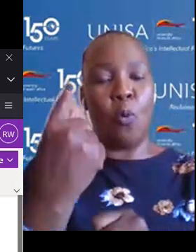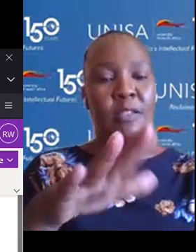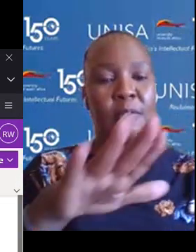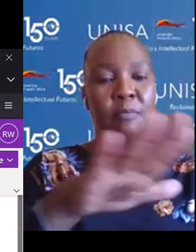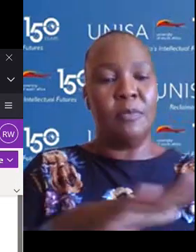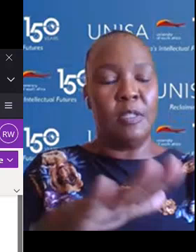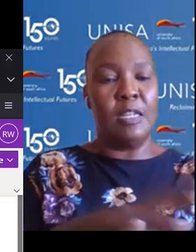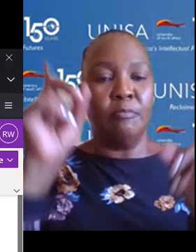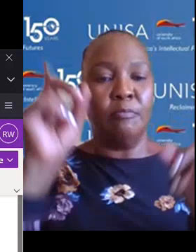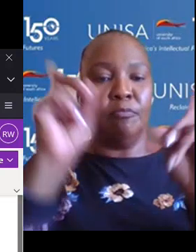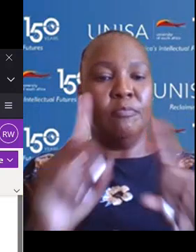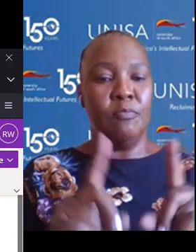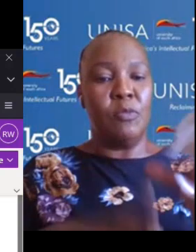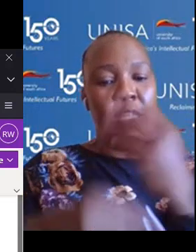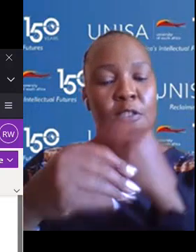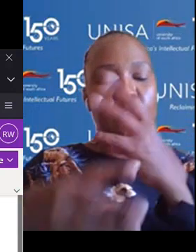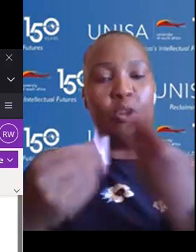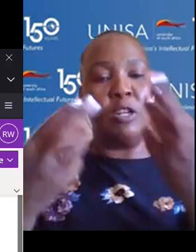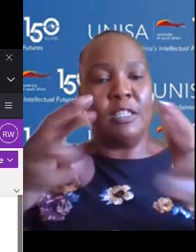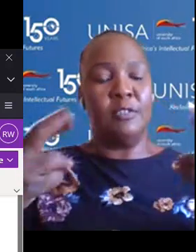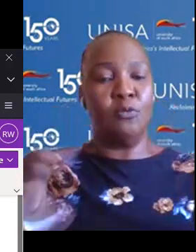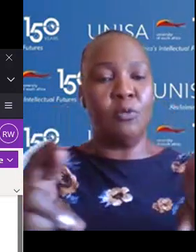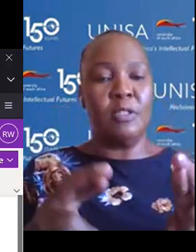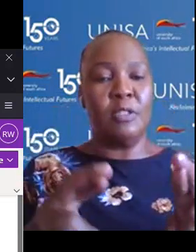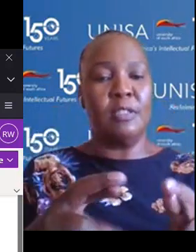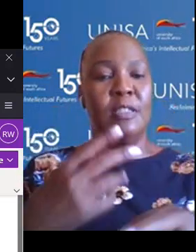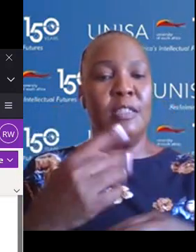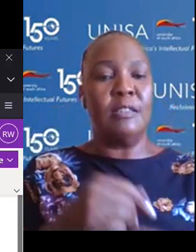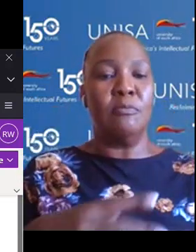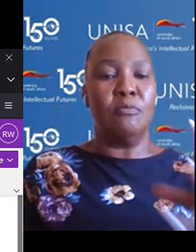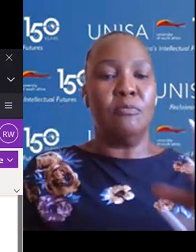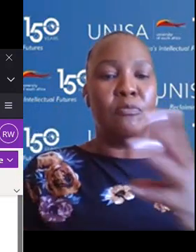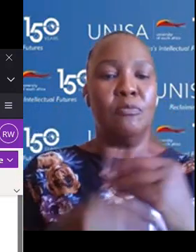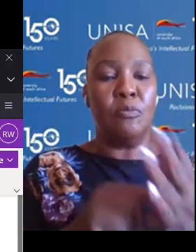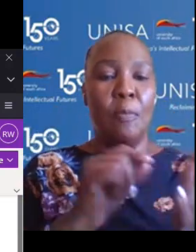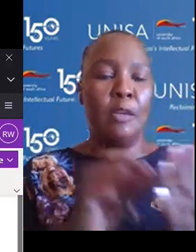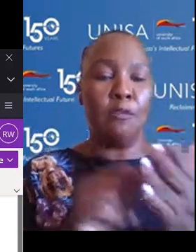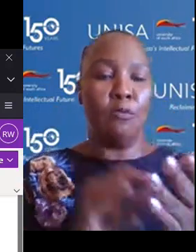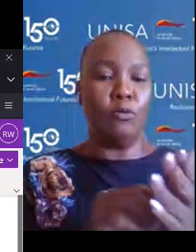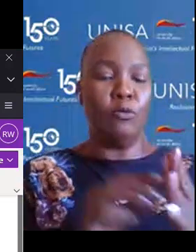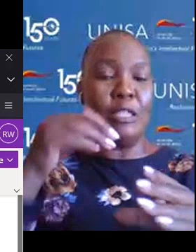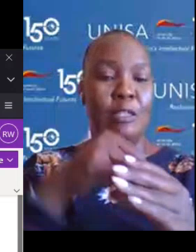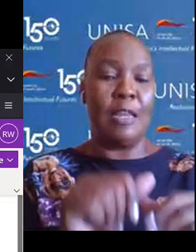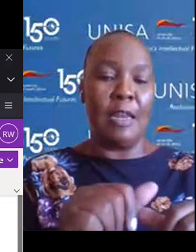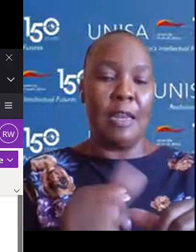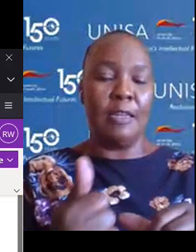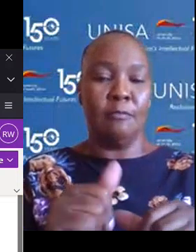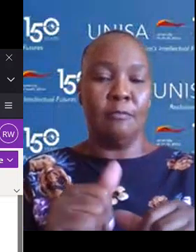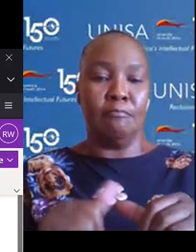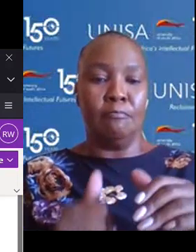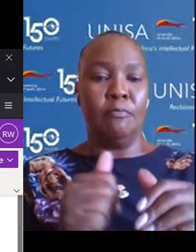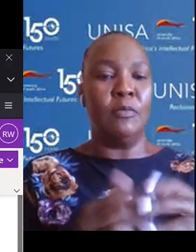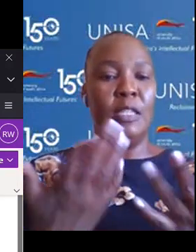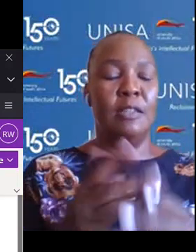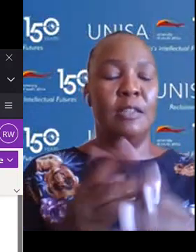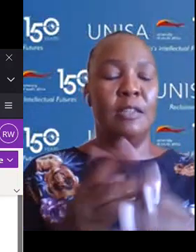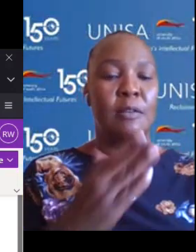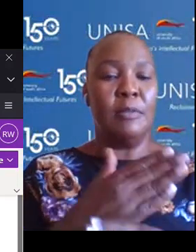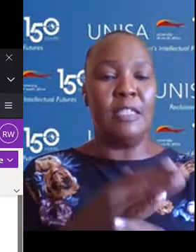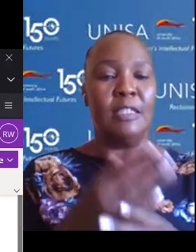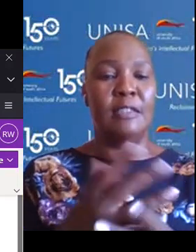especially like the additional resources, all of that, and you can make notes next to it and, really make it very